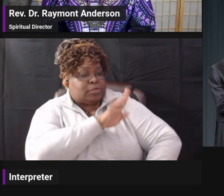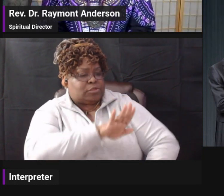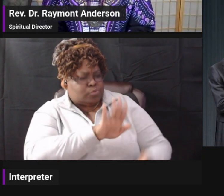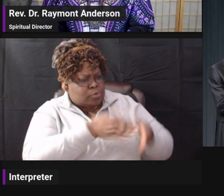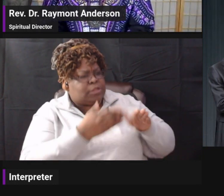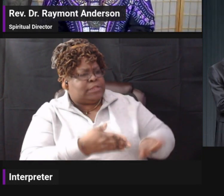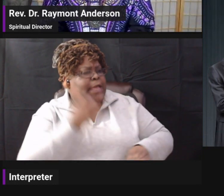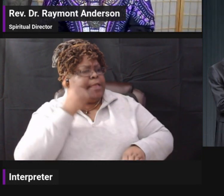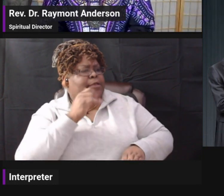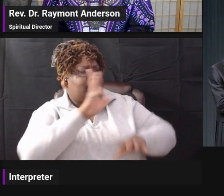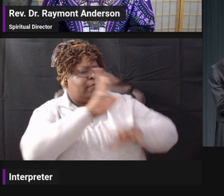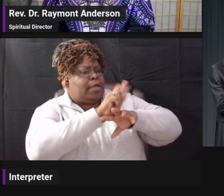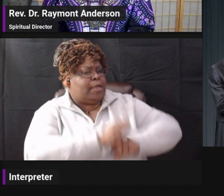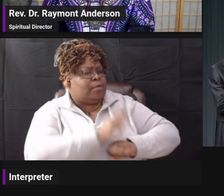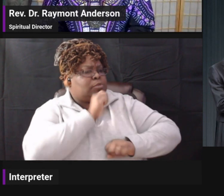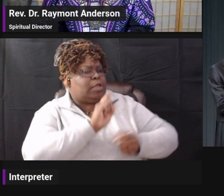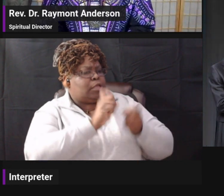don't change their habits,